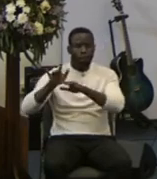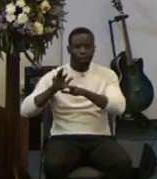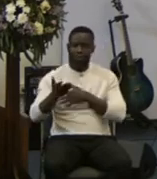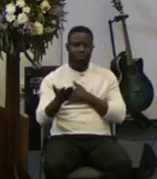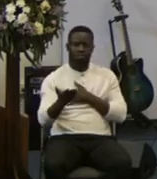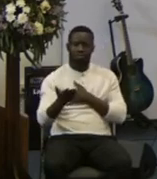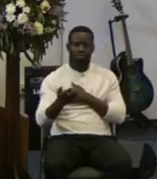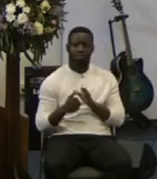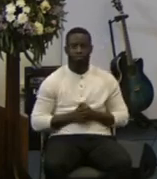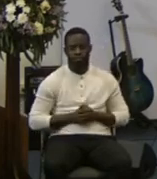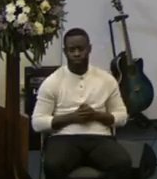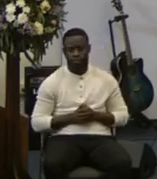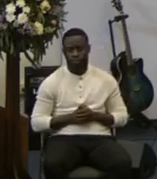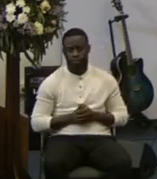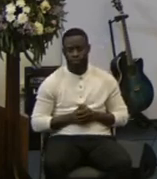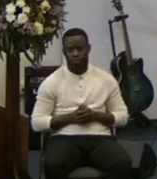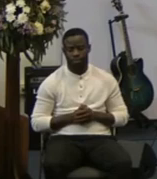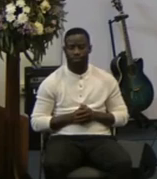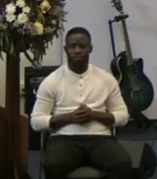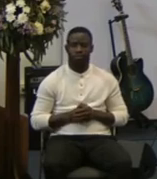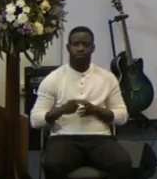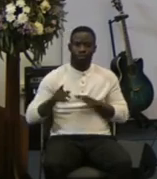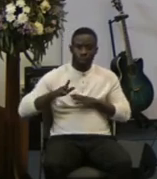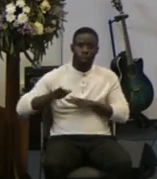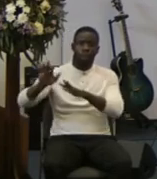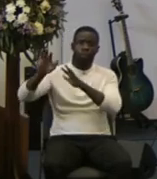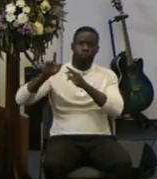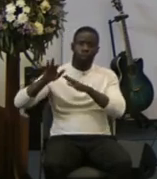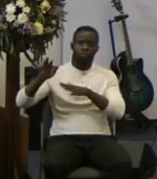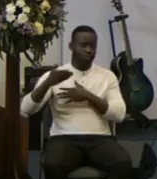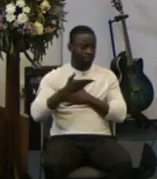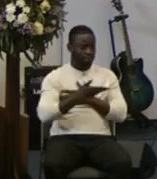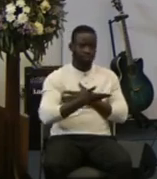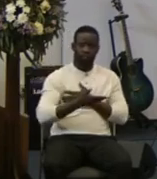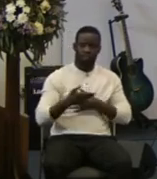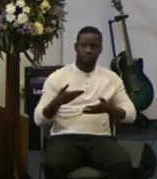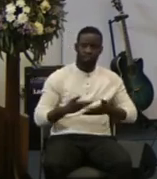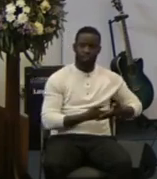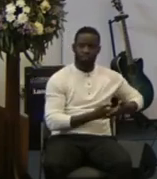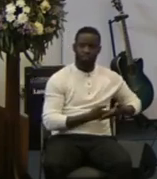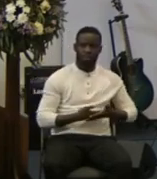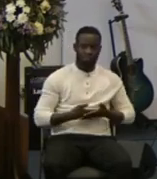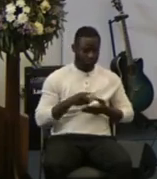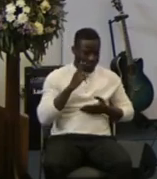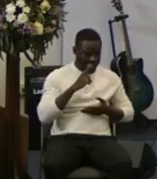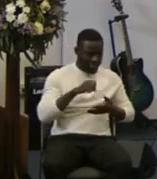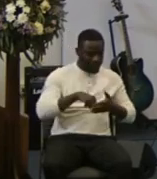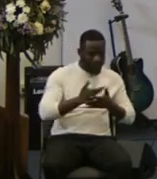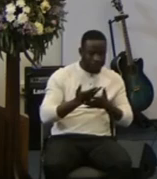from glory. The glory was to have the child. to see it grow,